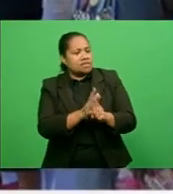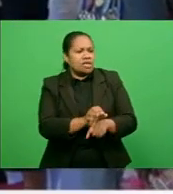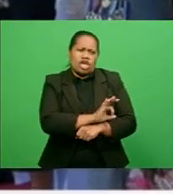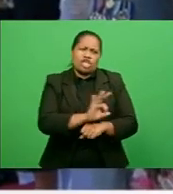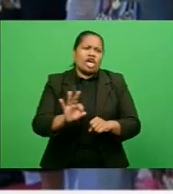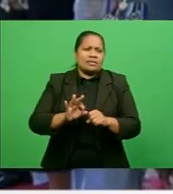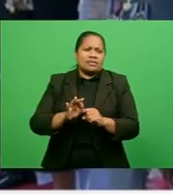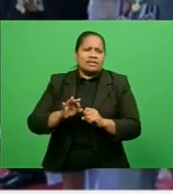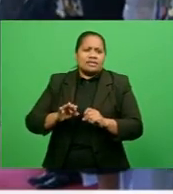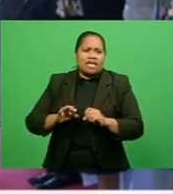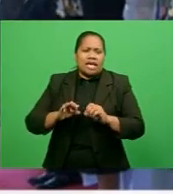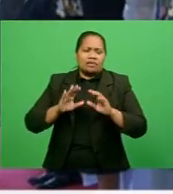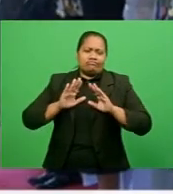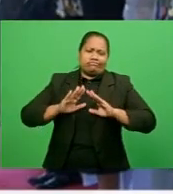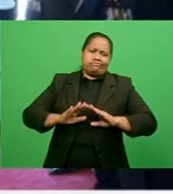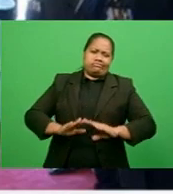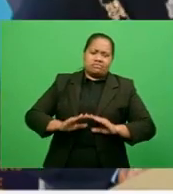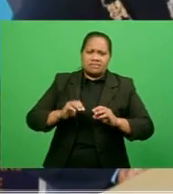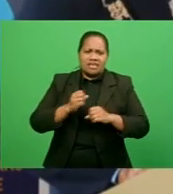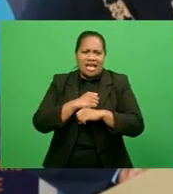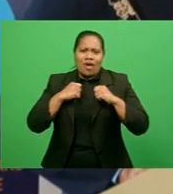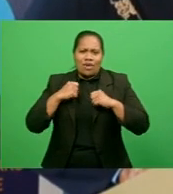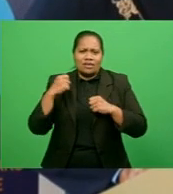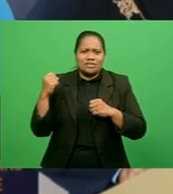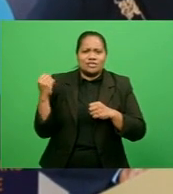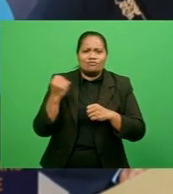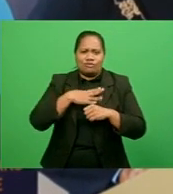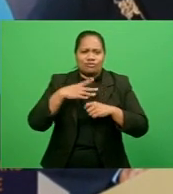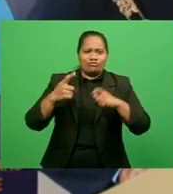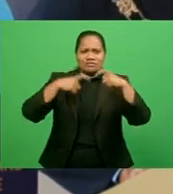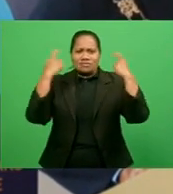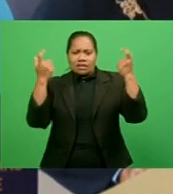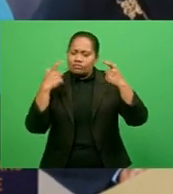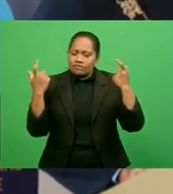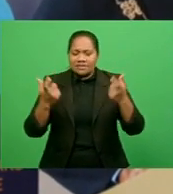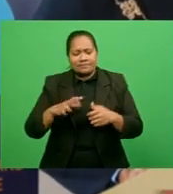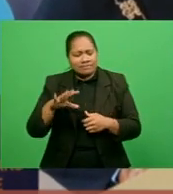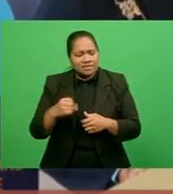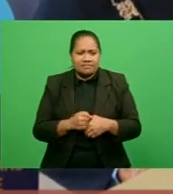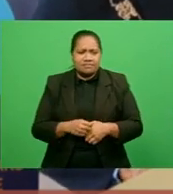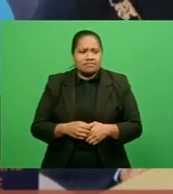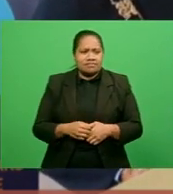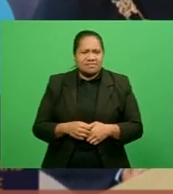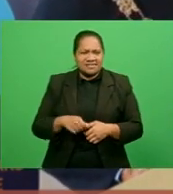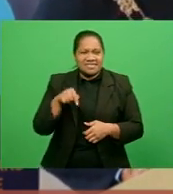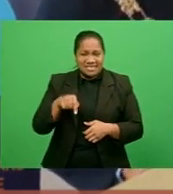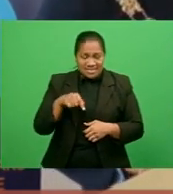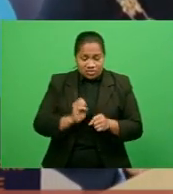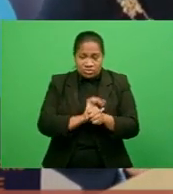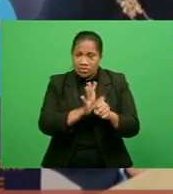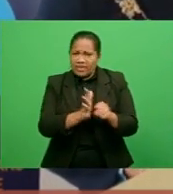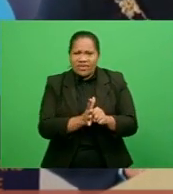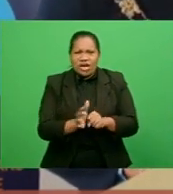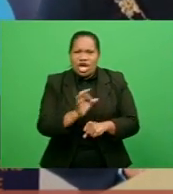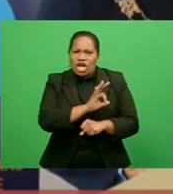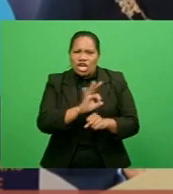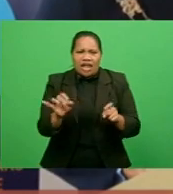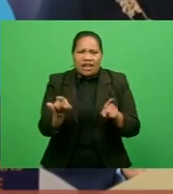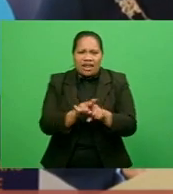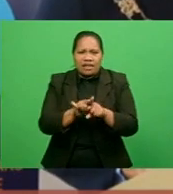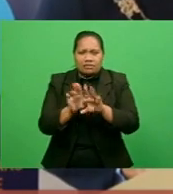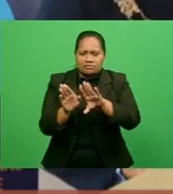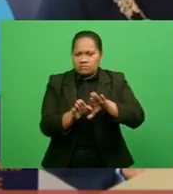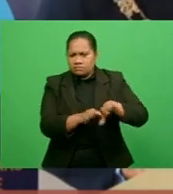our spirit in celebrating Fiji Day. But this should not dampen our Fijian